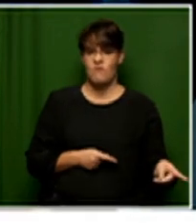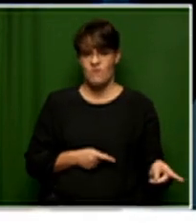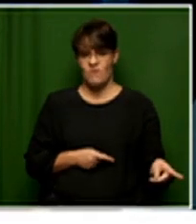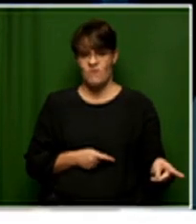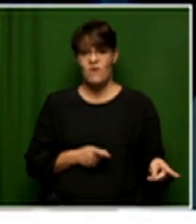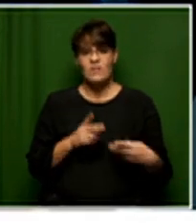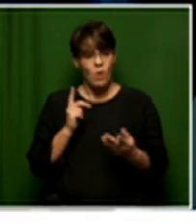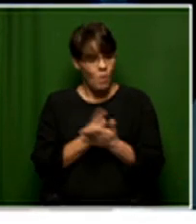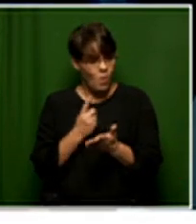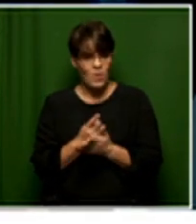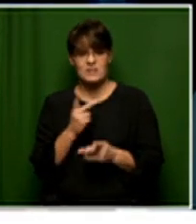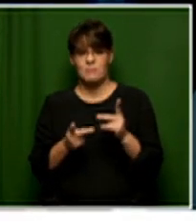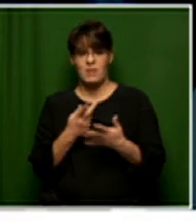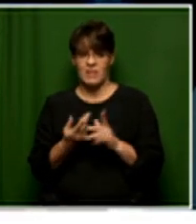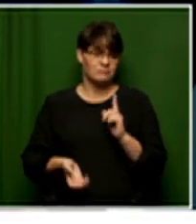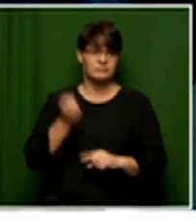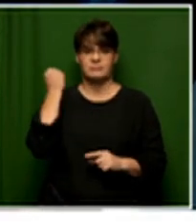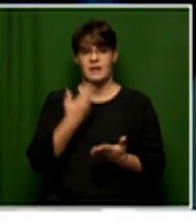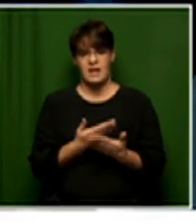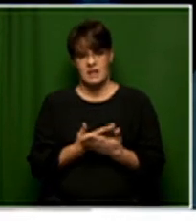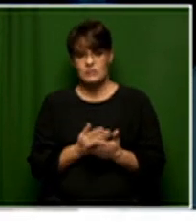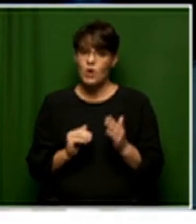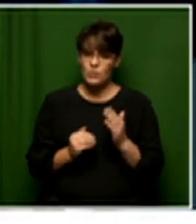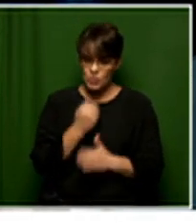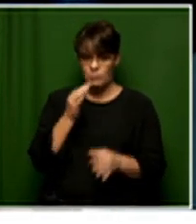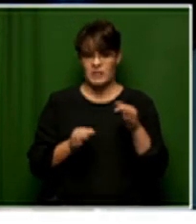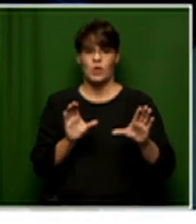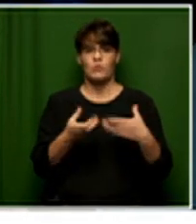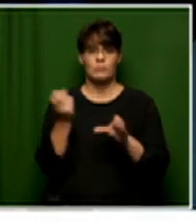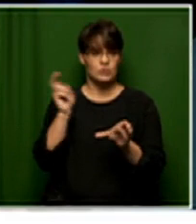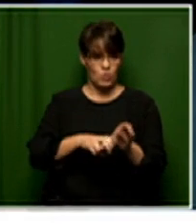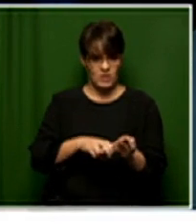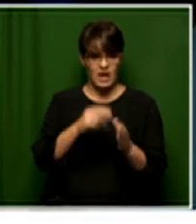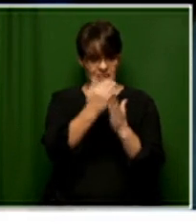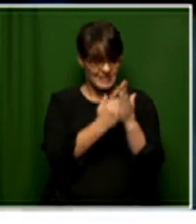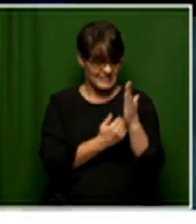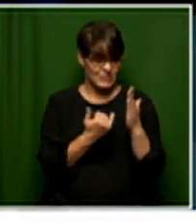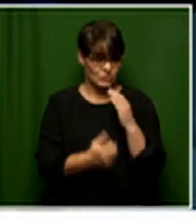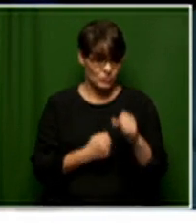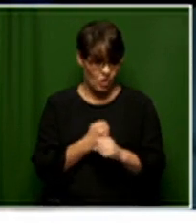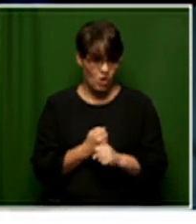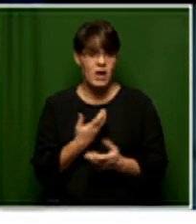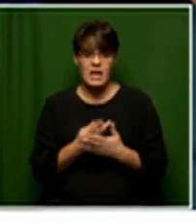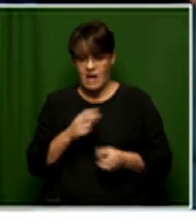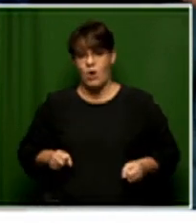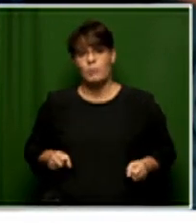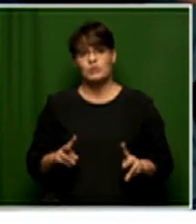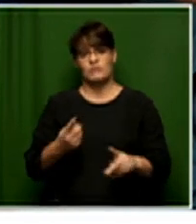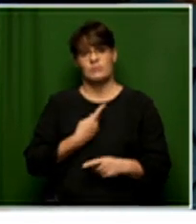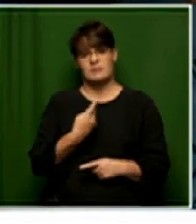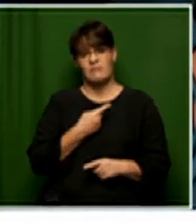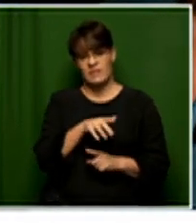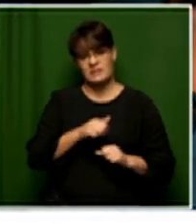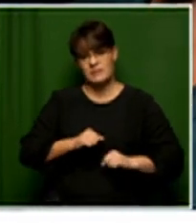always people out there who are up for grabs. So the new parties that have joined the list this year may see an opportunity for themselves in